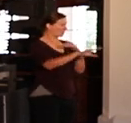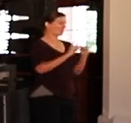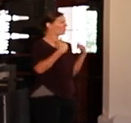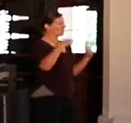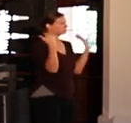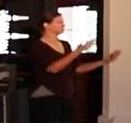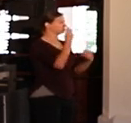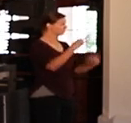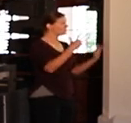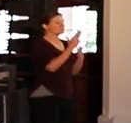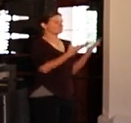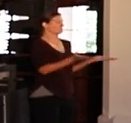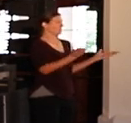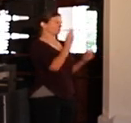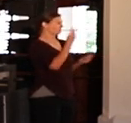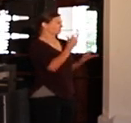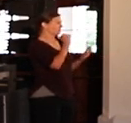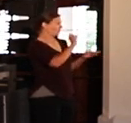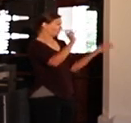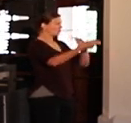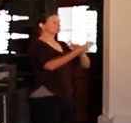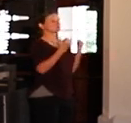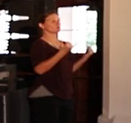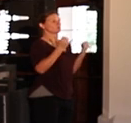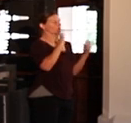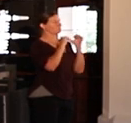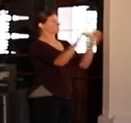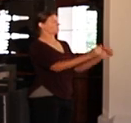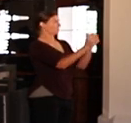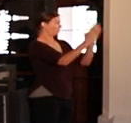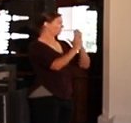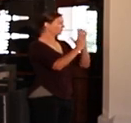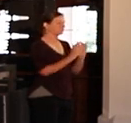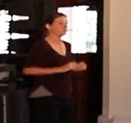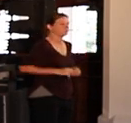Some things don't change. So I invite you to join with me in prayer.